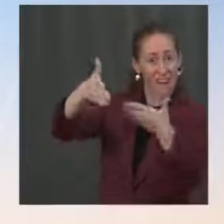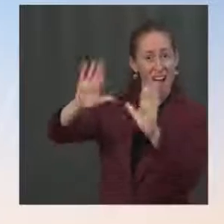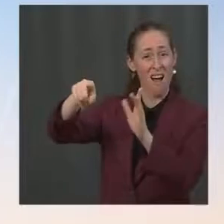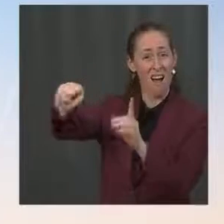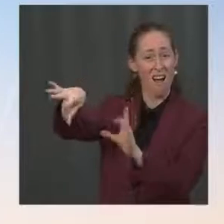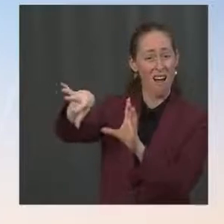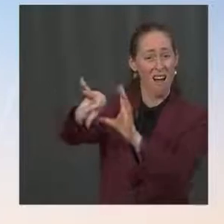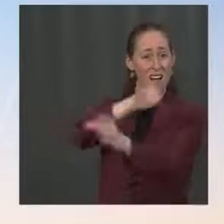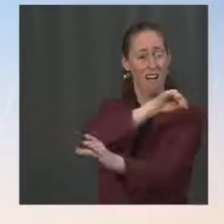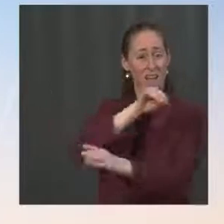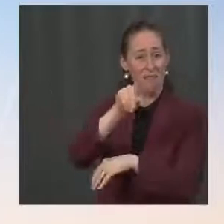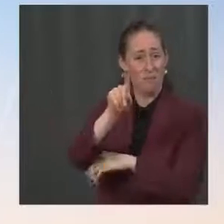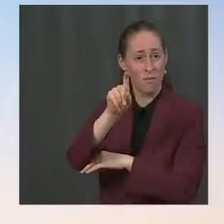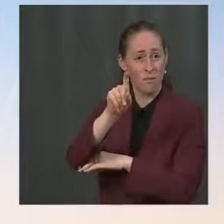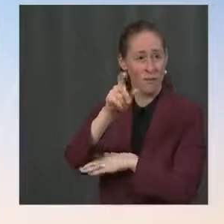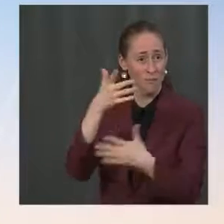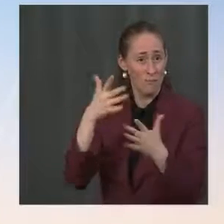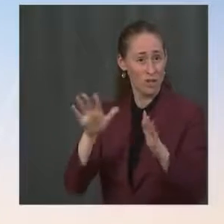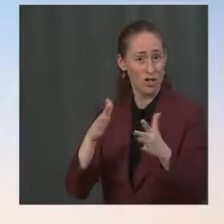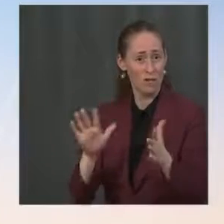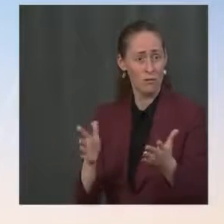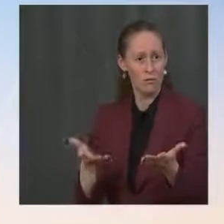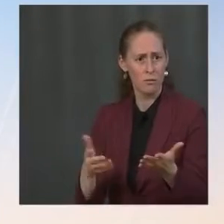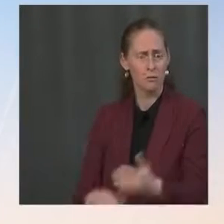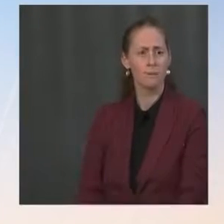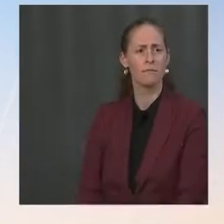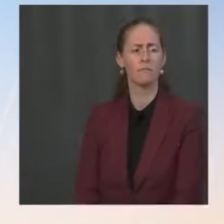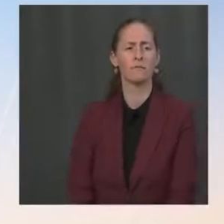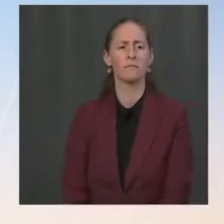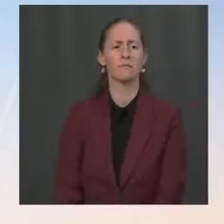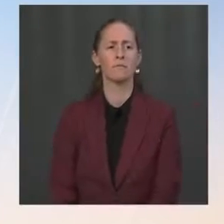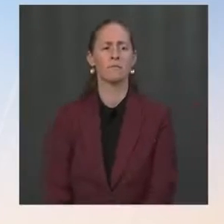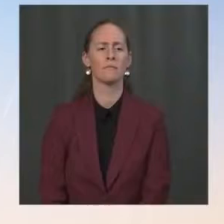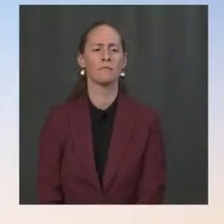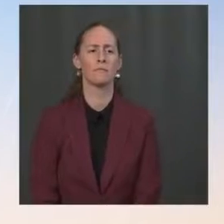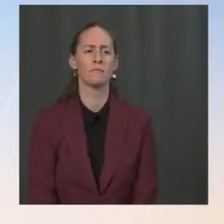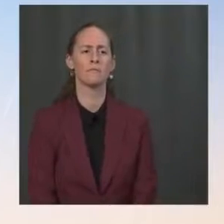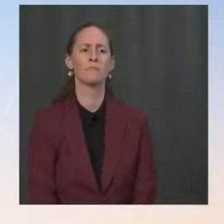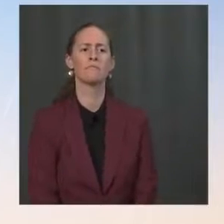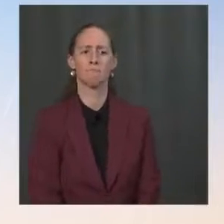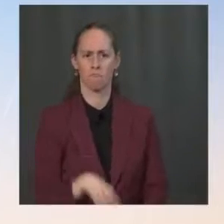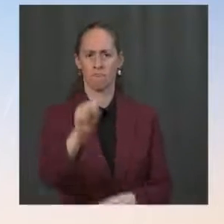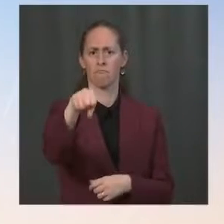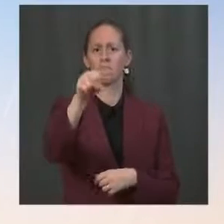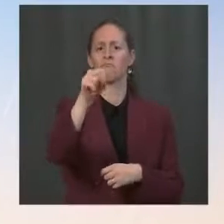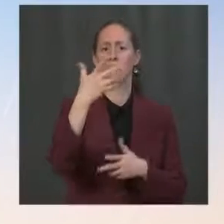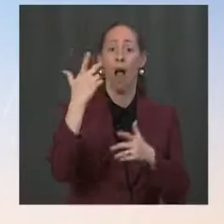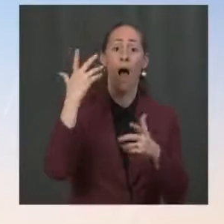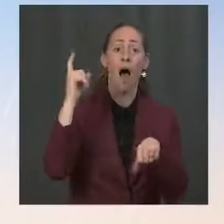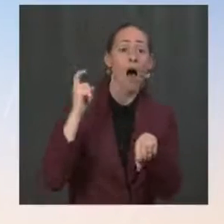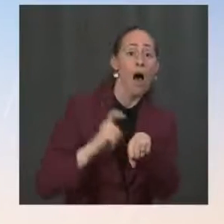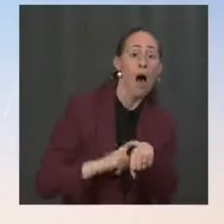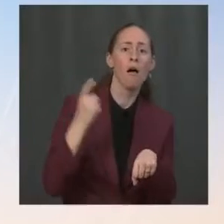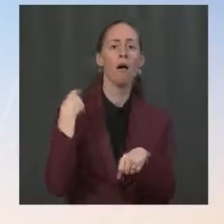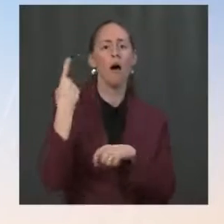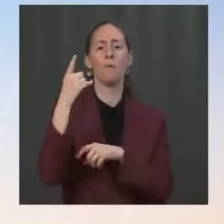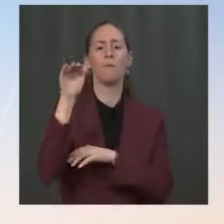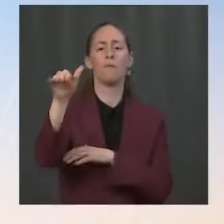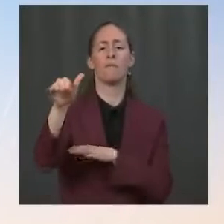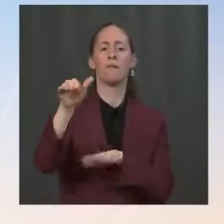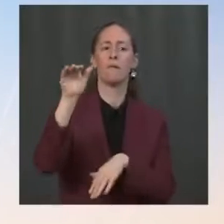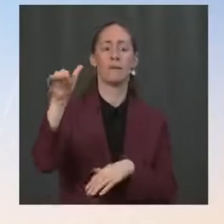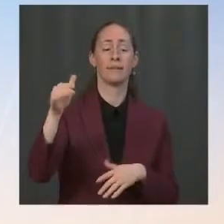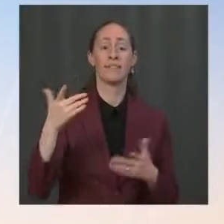these broader negotiations with the Taliban. We certainly raise his case in every opportunity, and it has certainly been raised, but I don't have any update on that case.